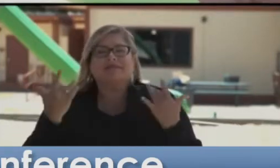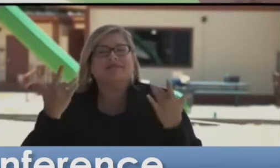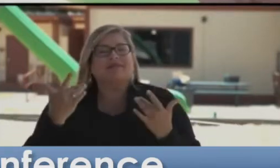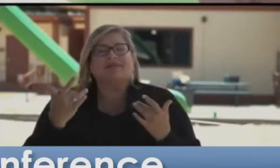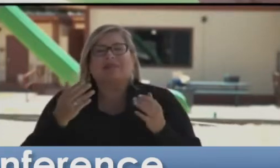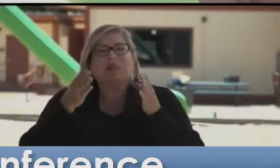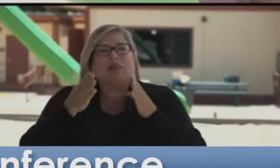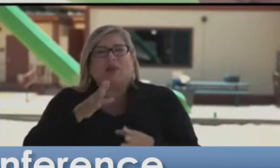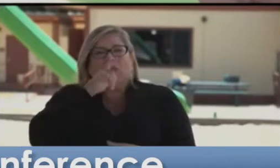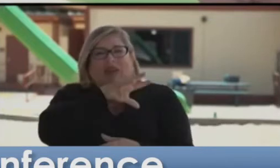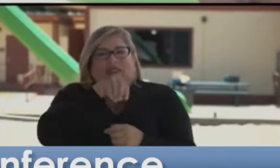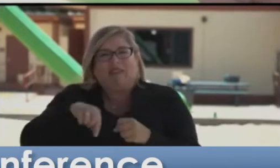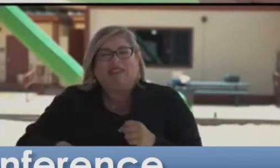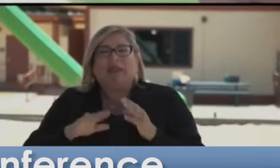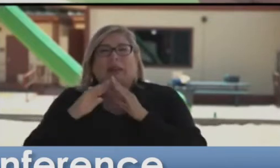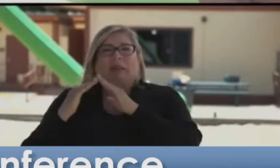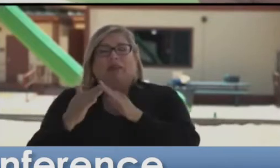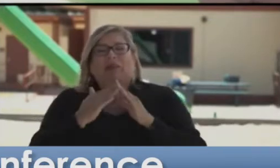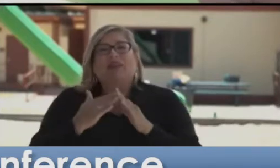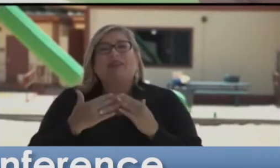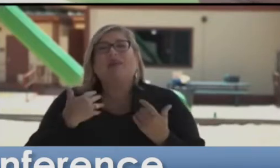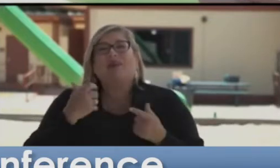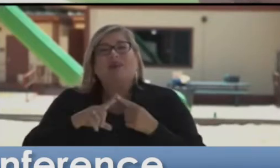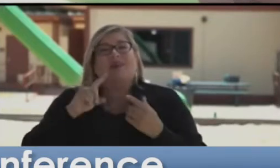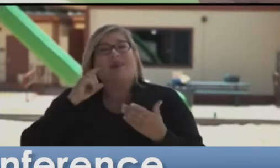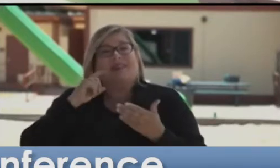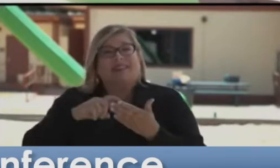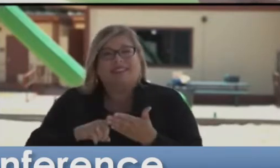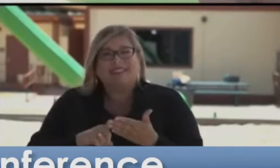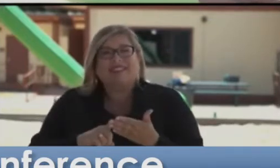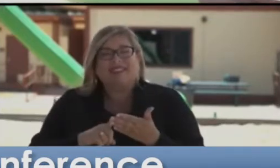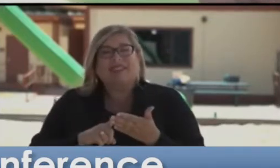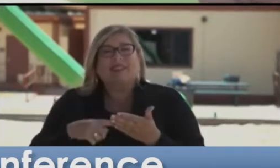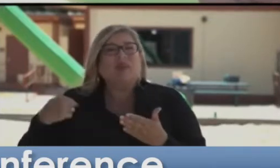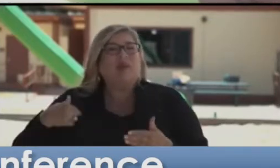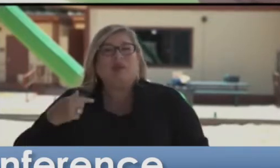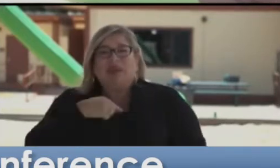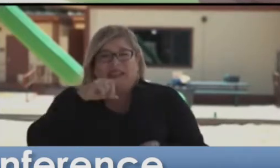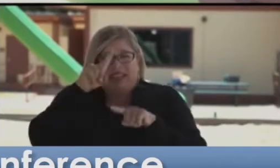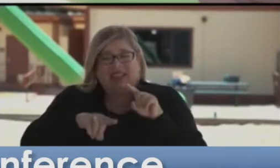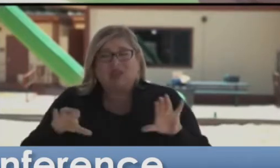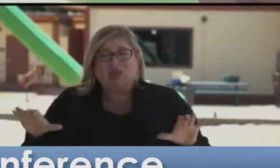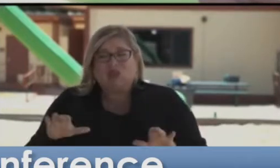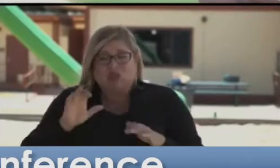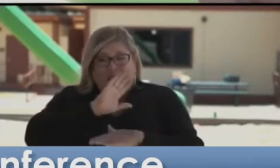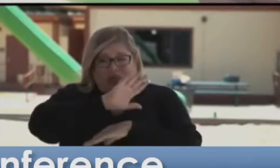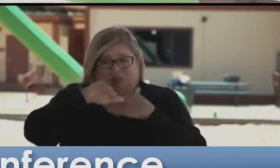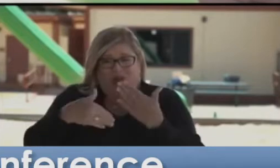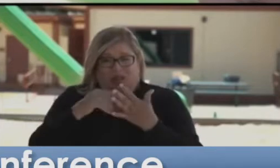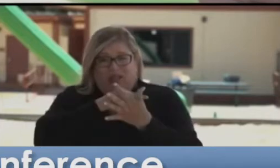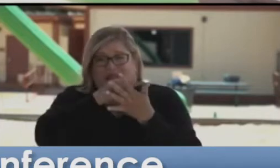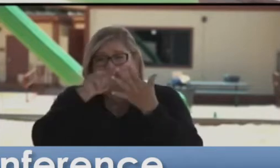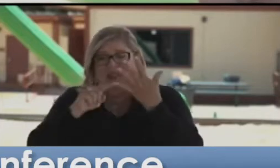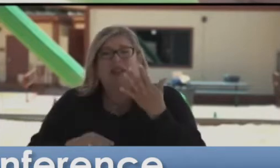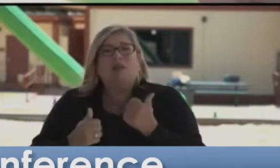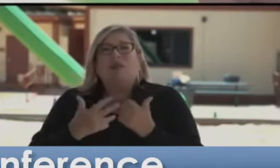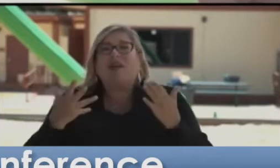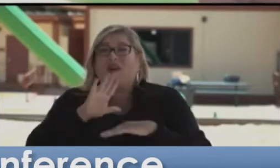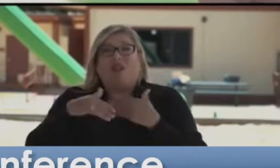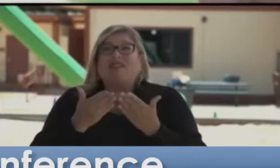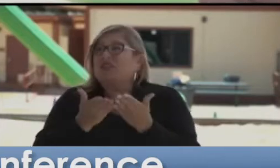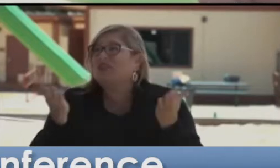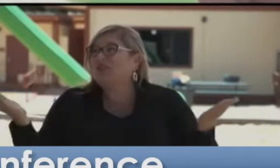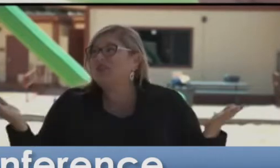this community. And I want to just also acknowledge that we can't do all of this without all of you. And